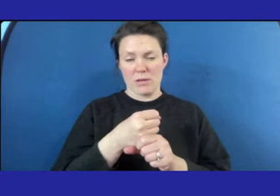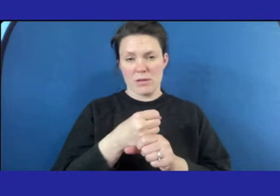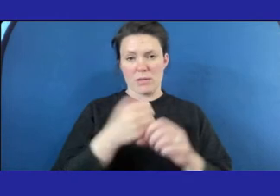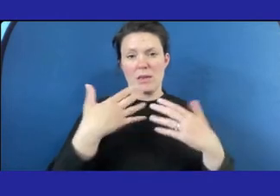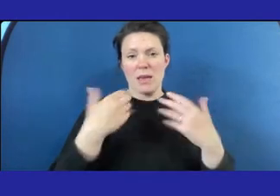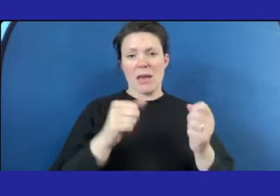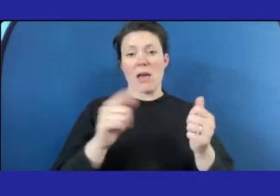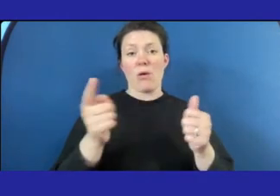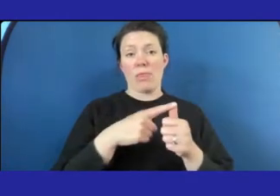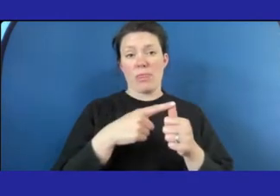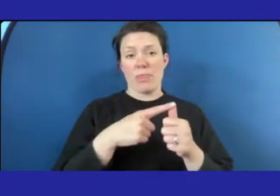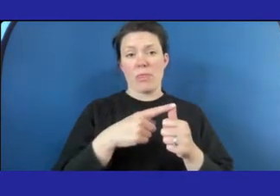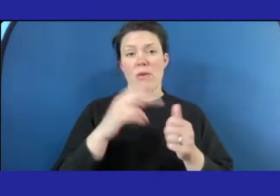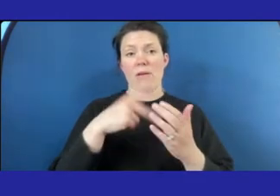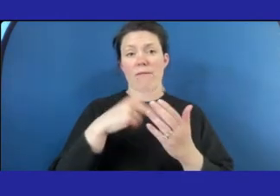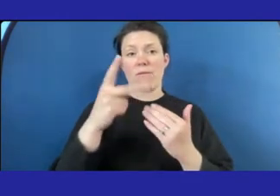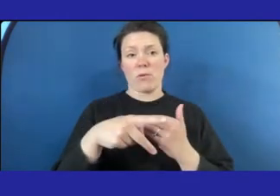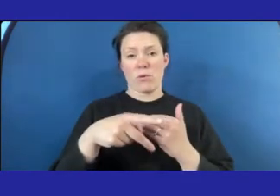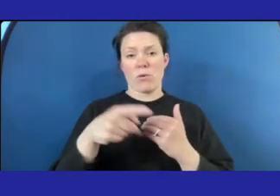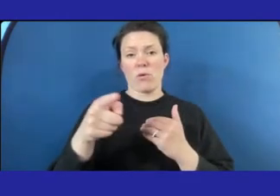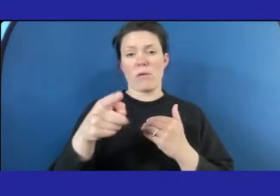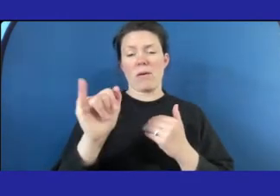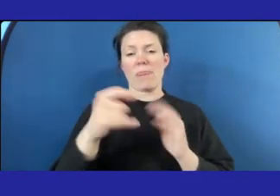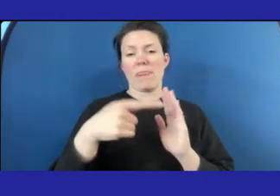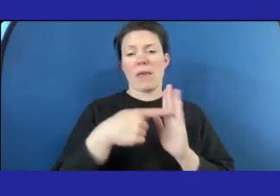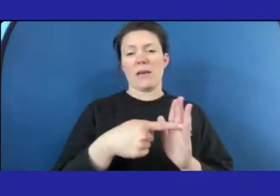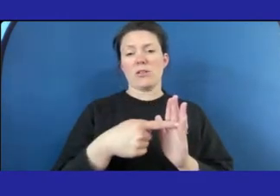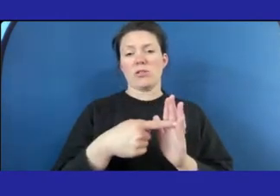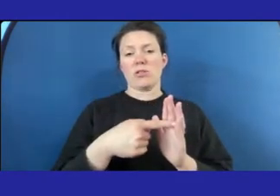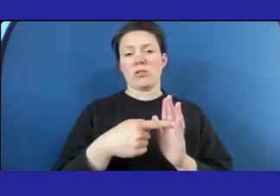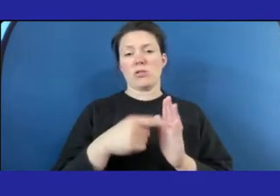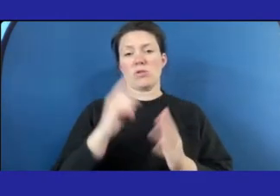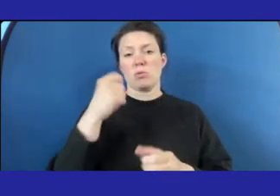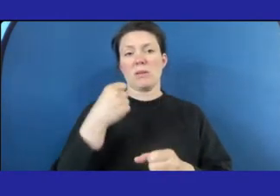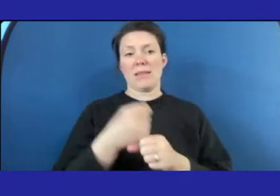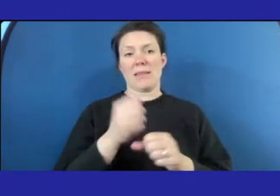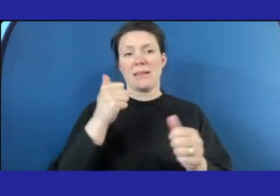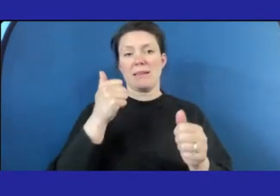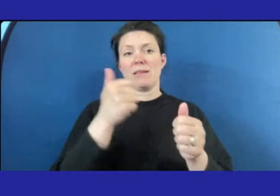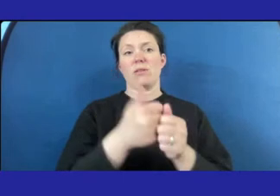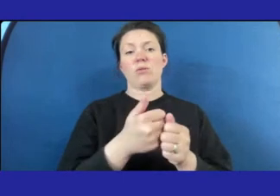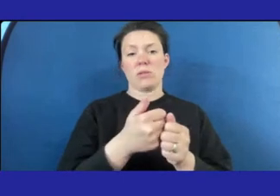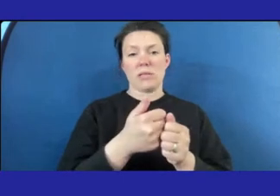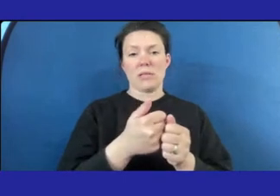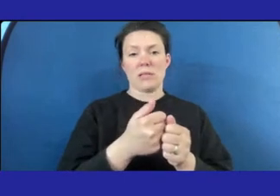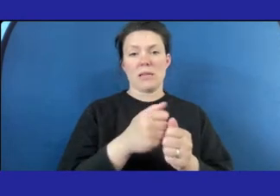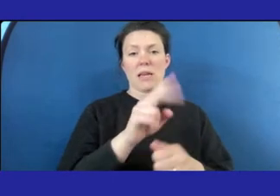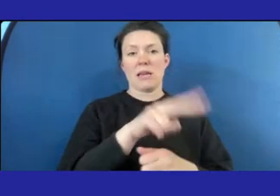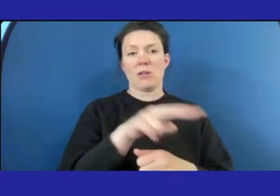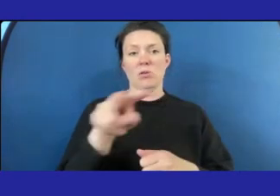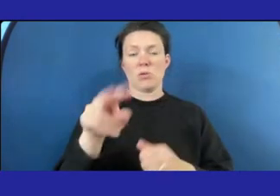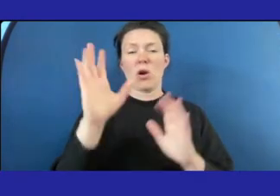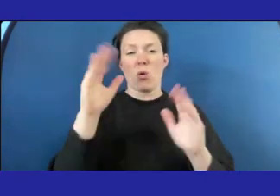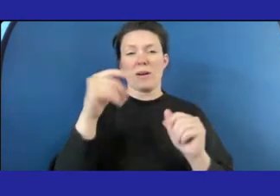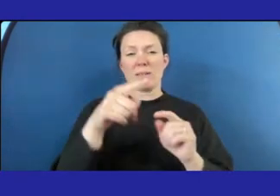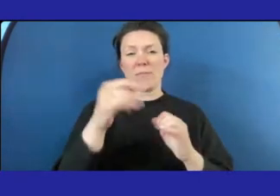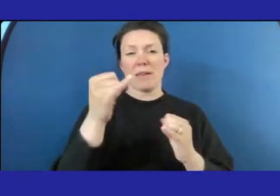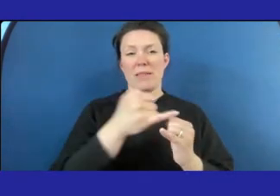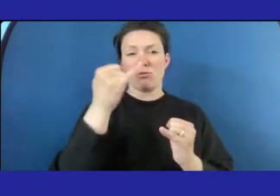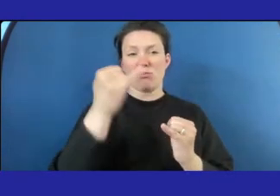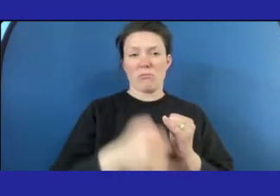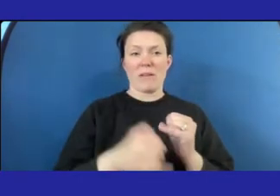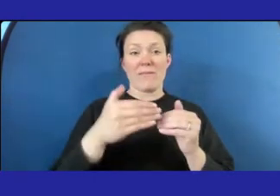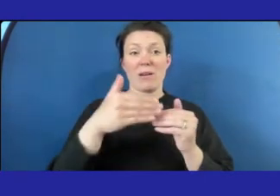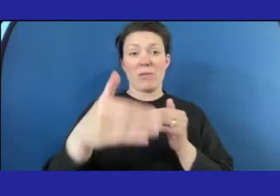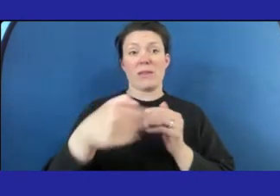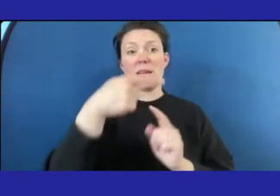First program highlights, which is showing our year to date performance for 2022. We expect this will be finalized in the next